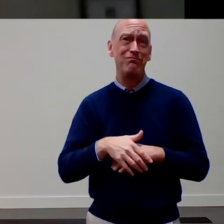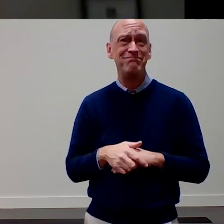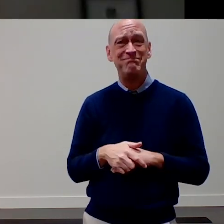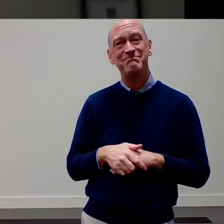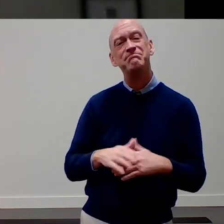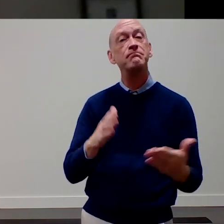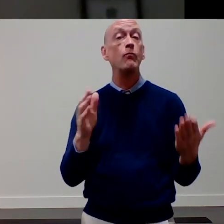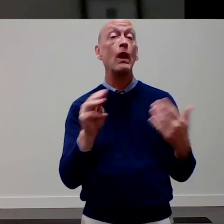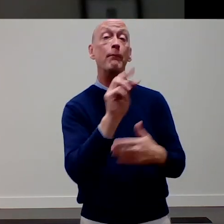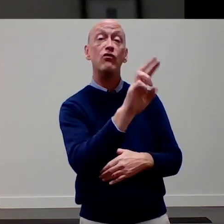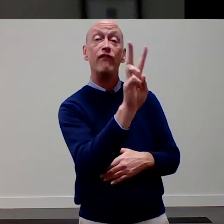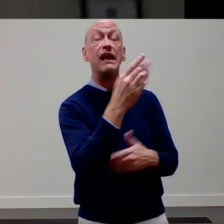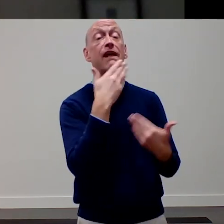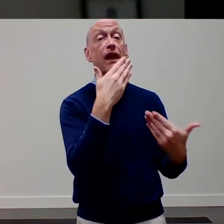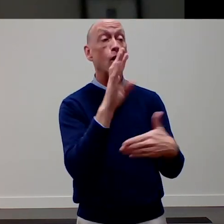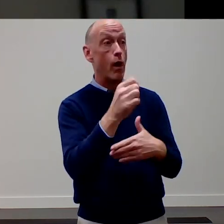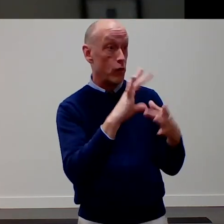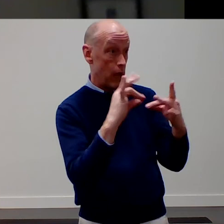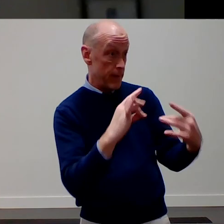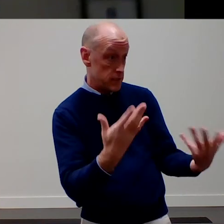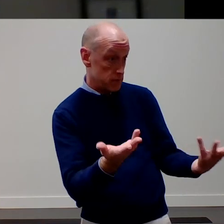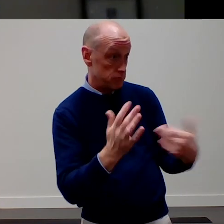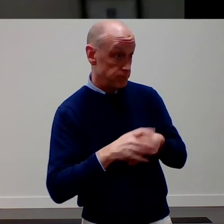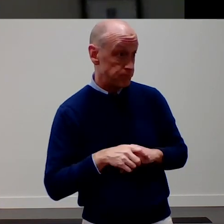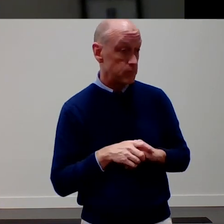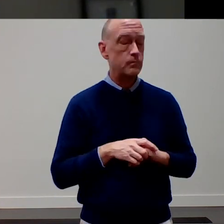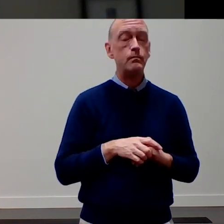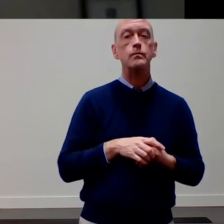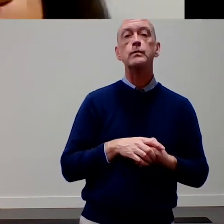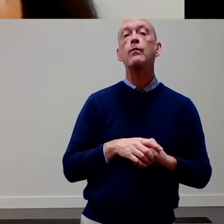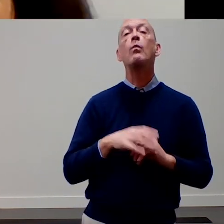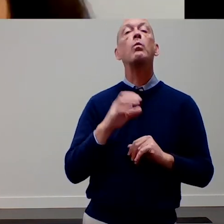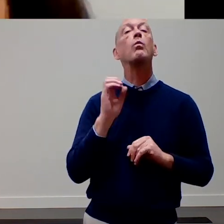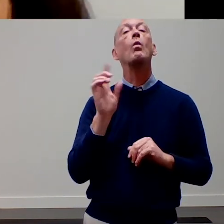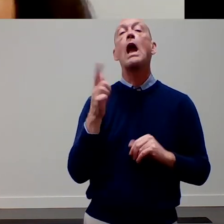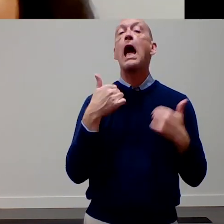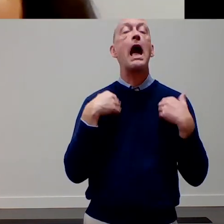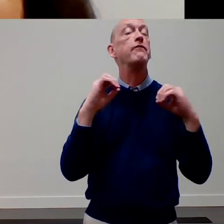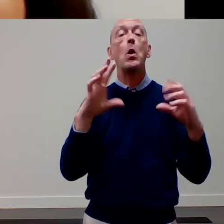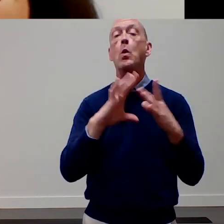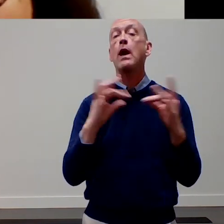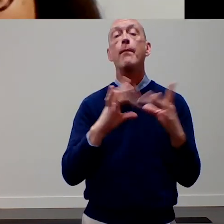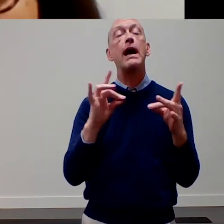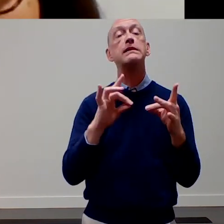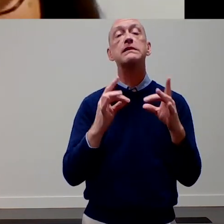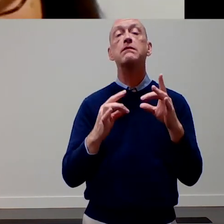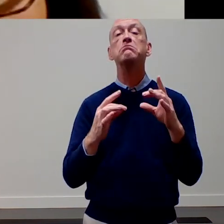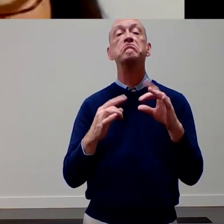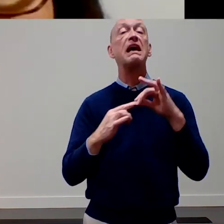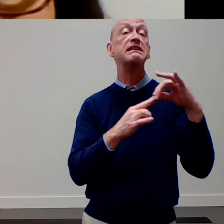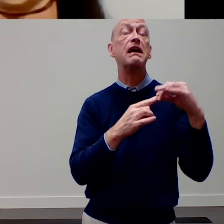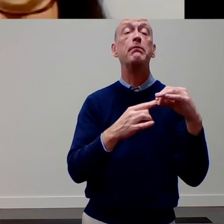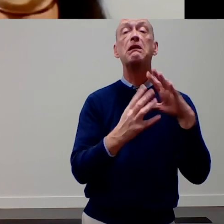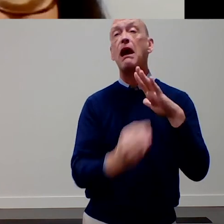Other board comments? Thank you. Other board comments? Yeah, I just wanted to follow up a little